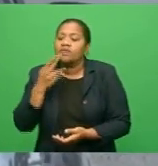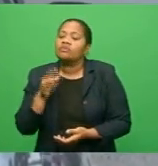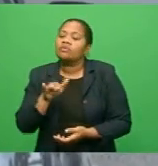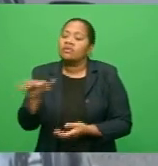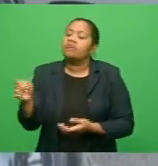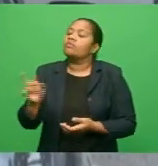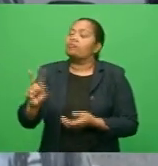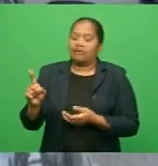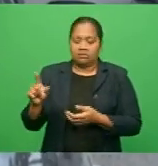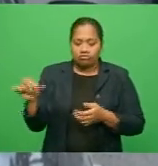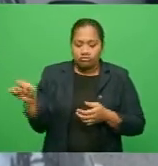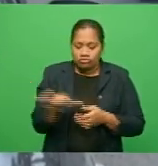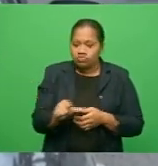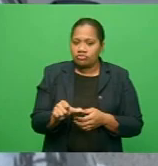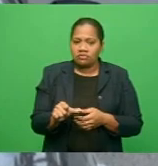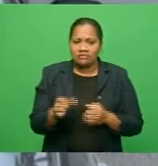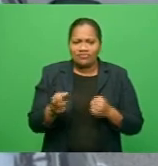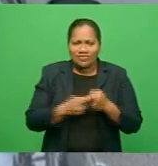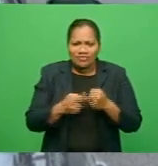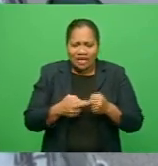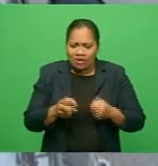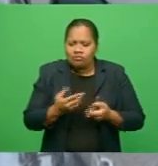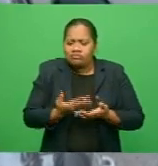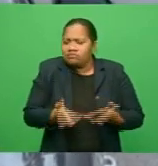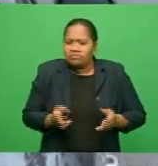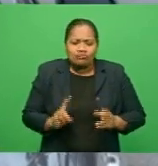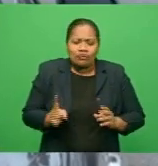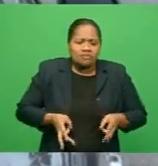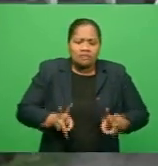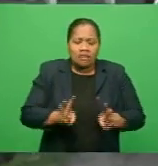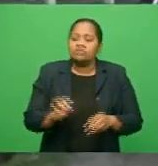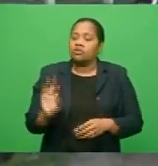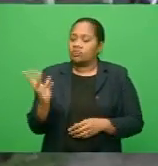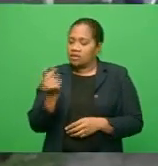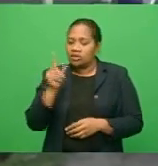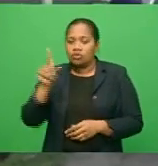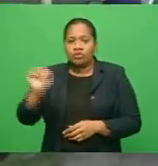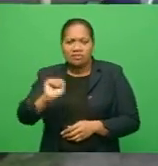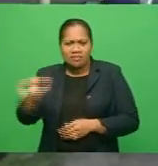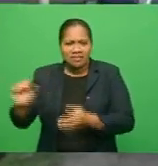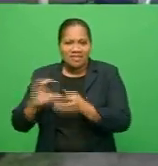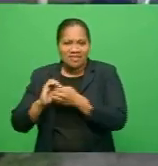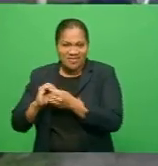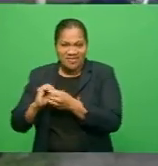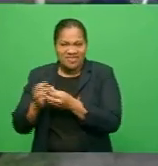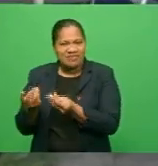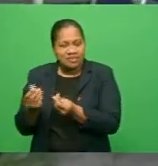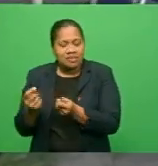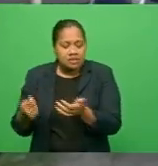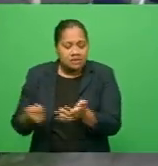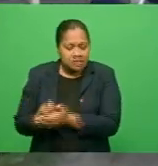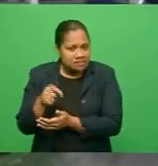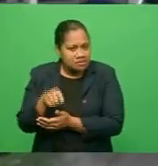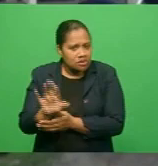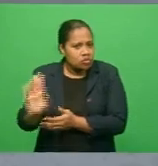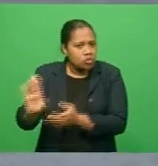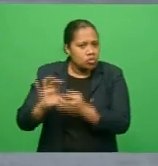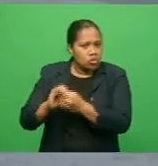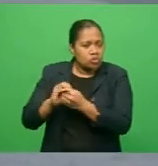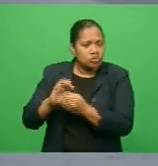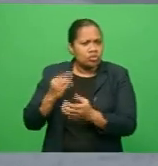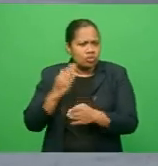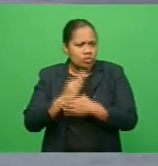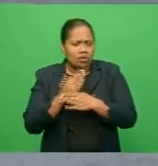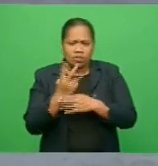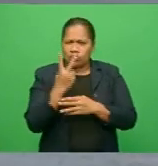method's supposed to be, and they are doing the thing at their own cost. So you'll see that there are some works done 2 nights ago. The